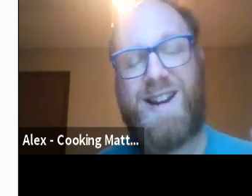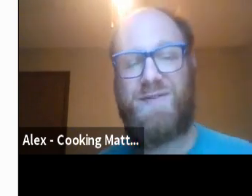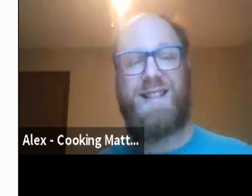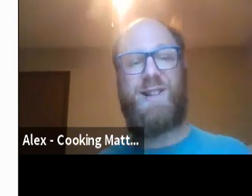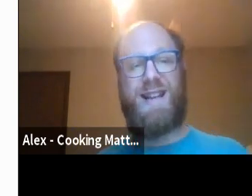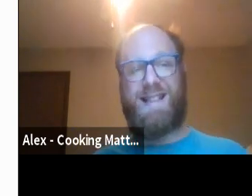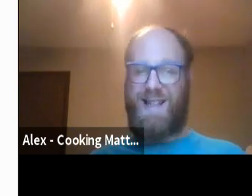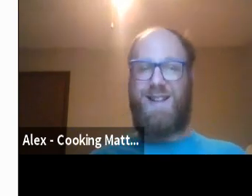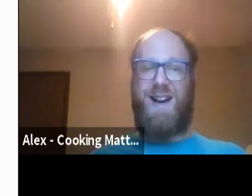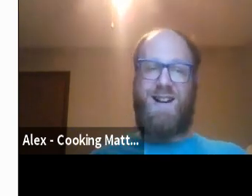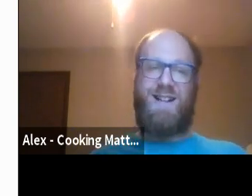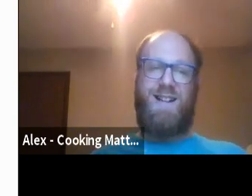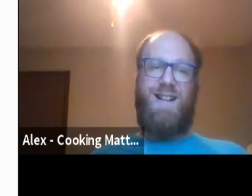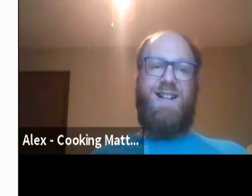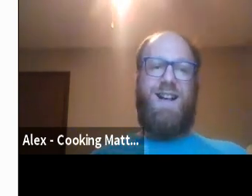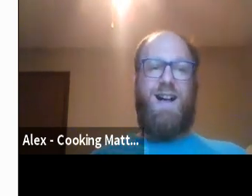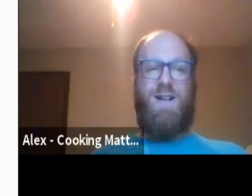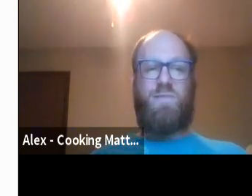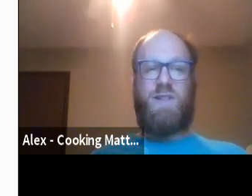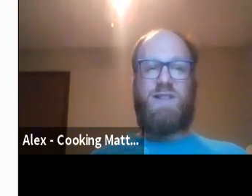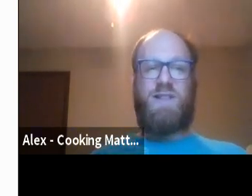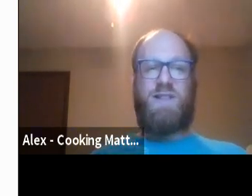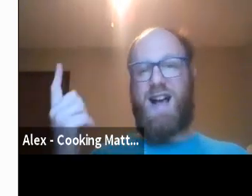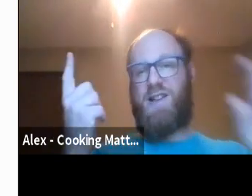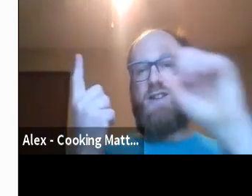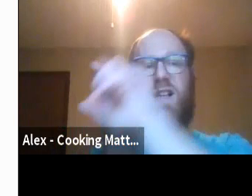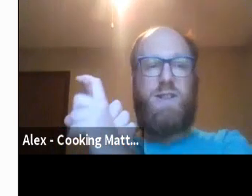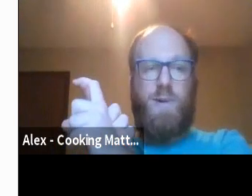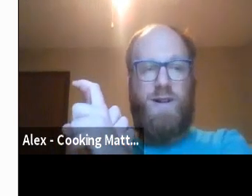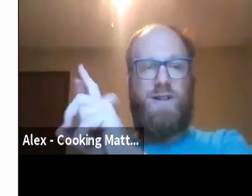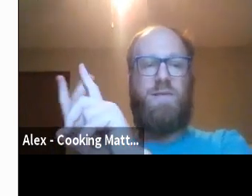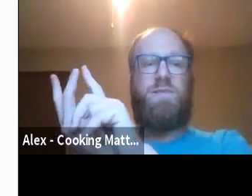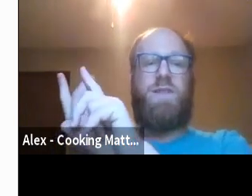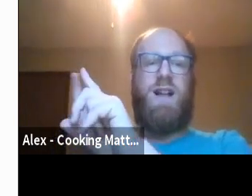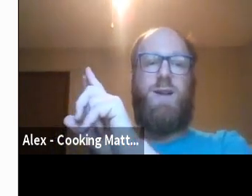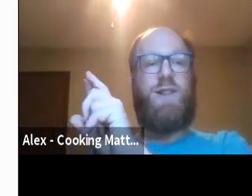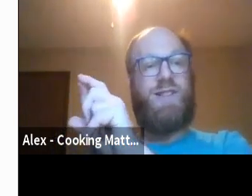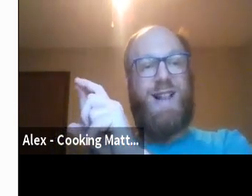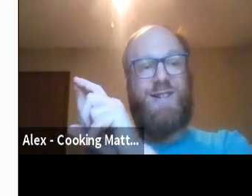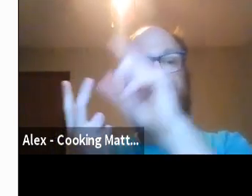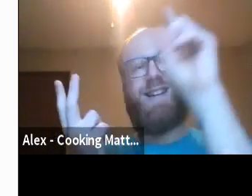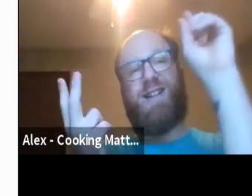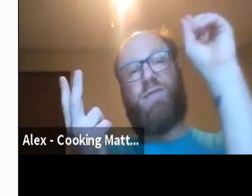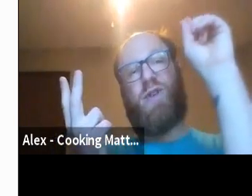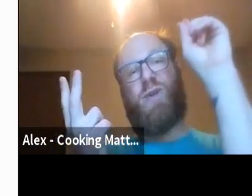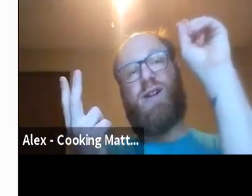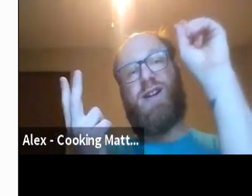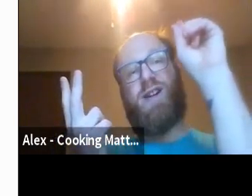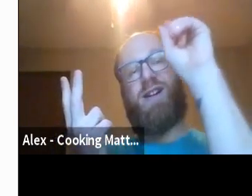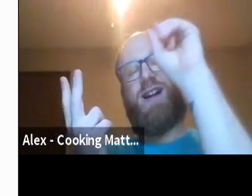raisins on there, the old ants on a log. So it's got your vegetable with your